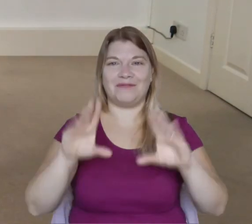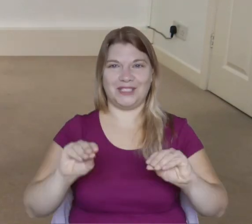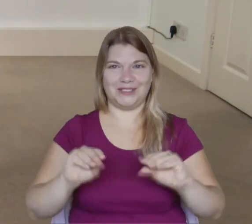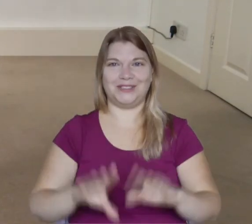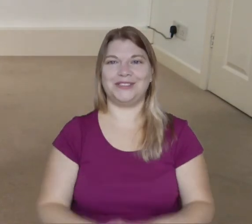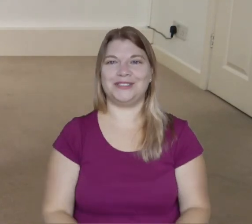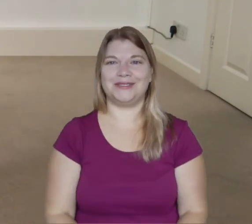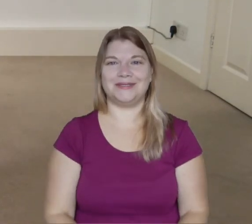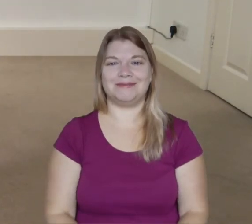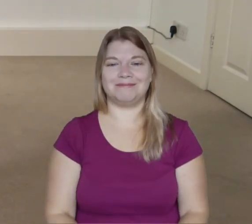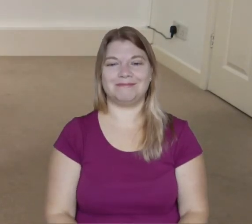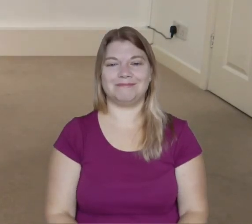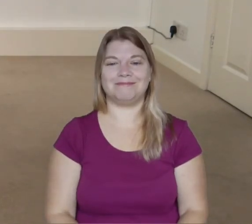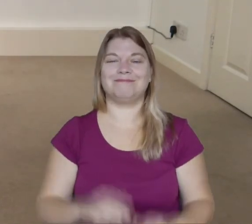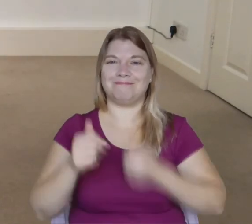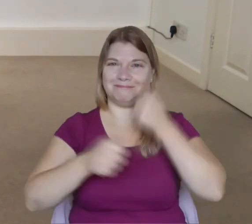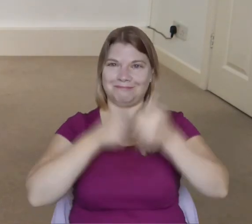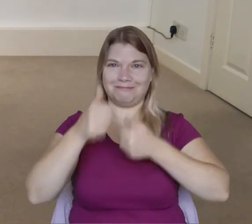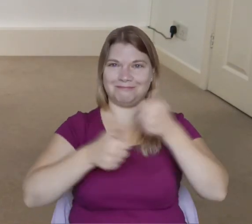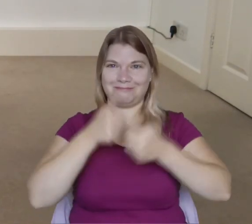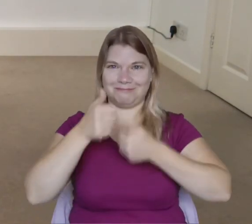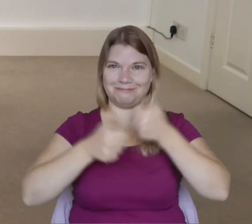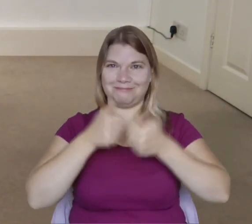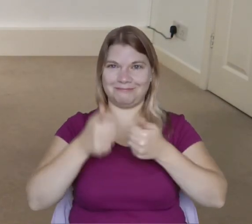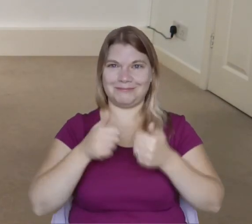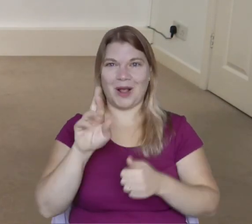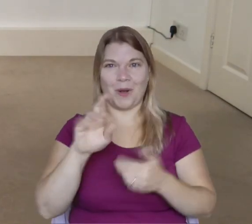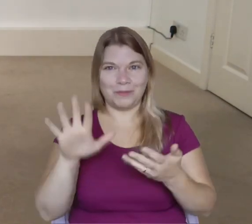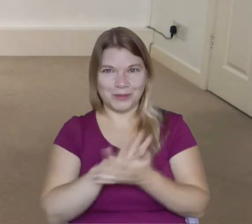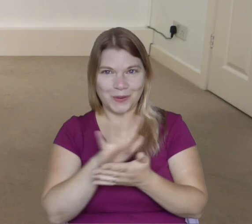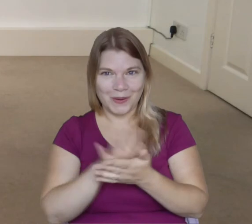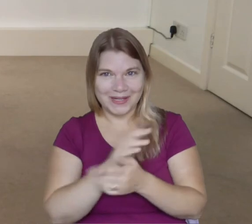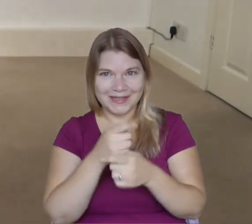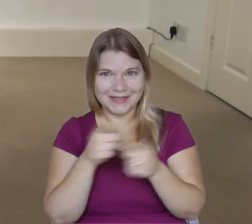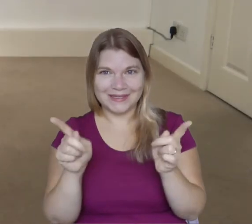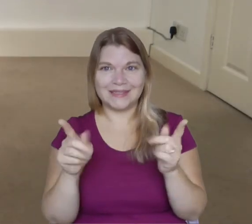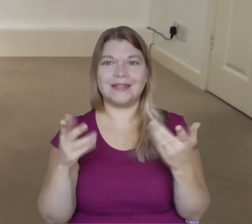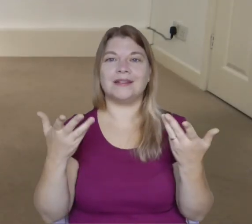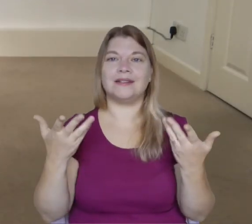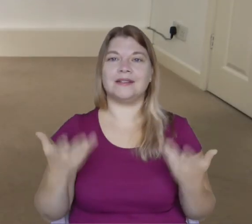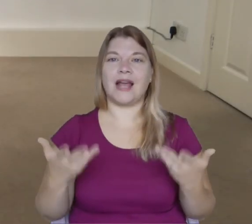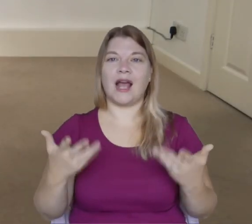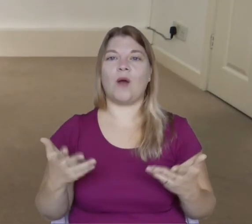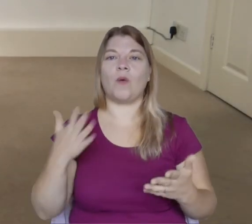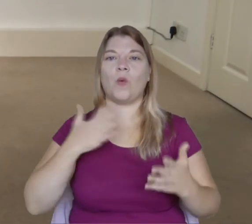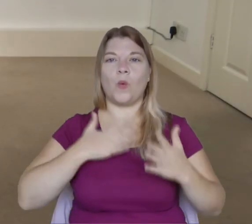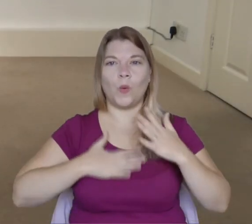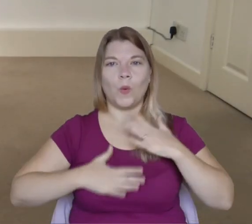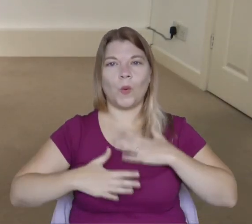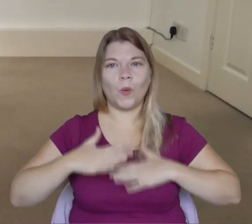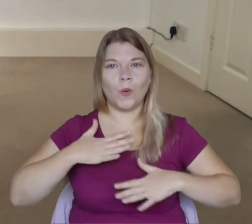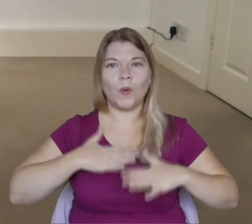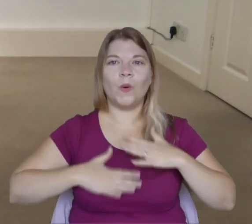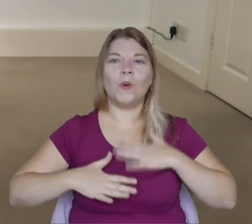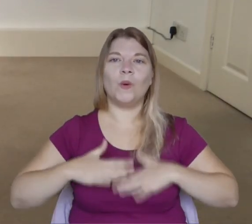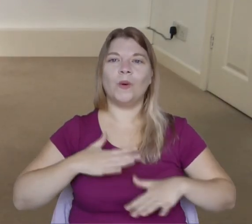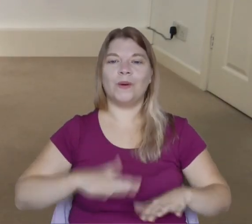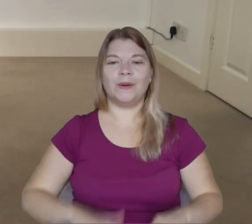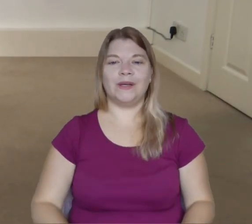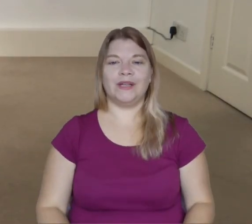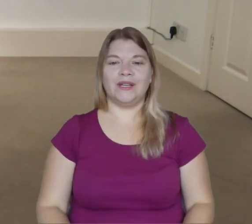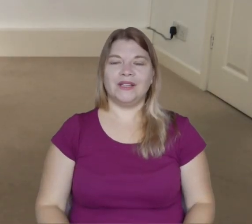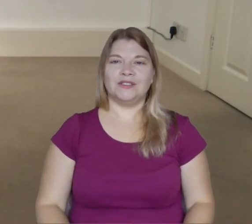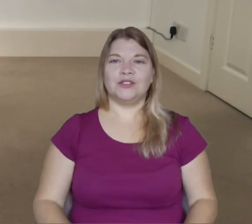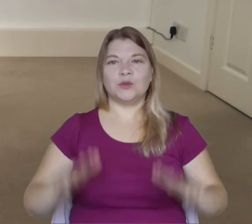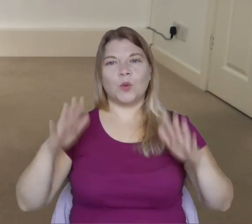And finish. Lovely, well done. Thank you very much, hope you enjoyed that. We'll just go into a little cool down all together now. A